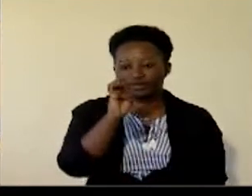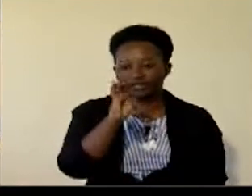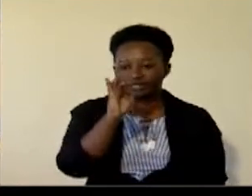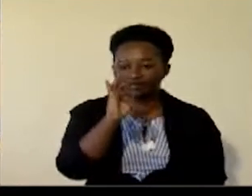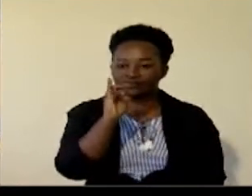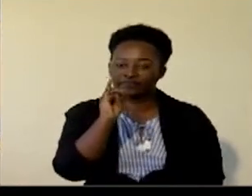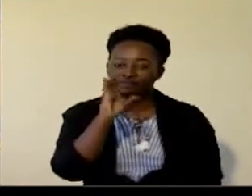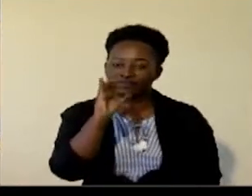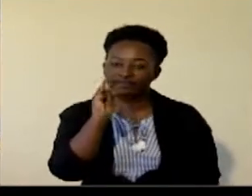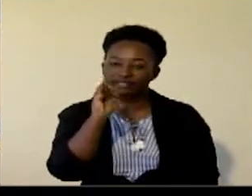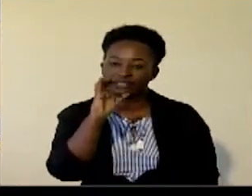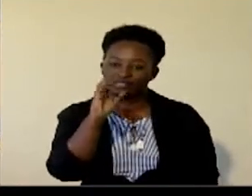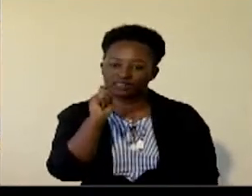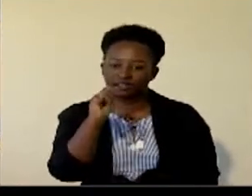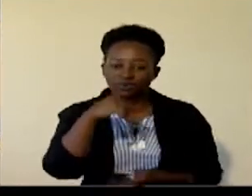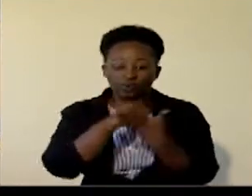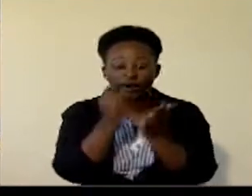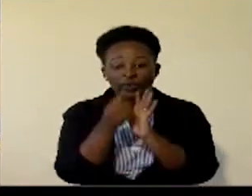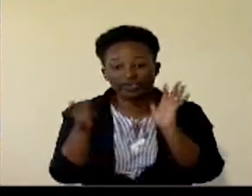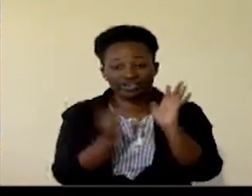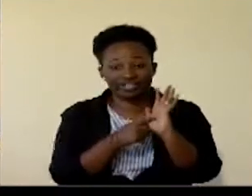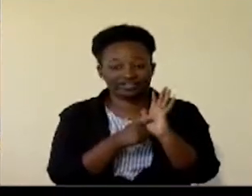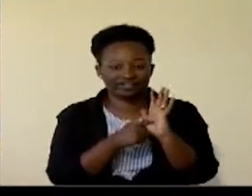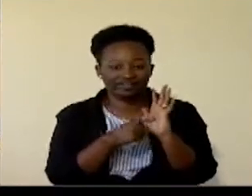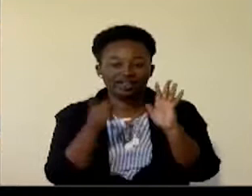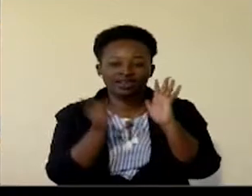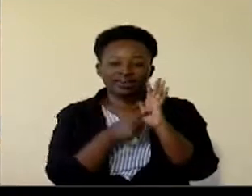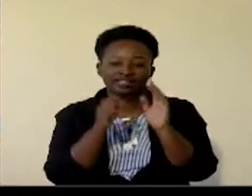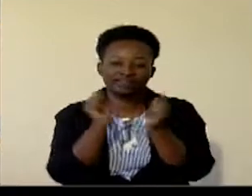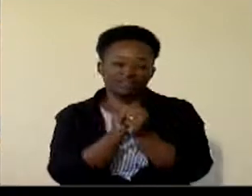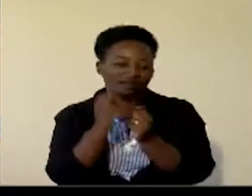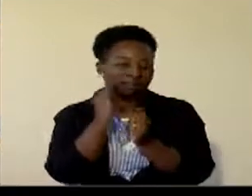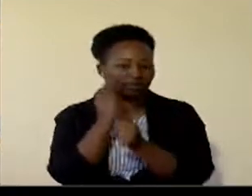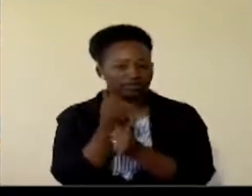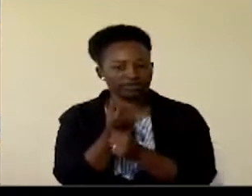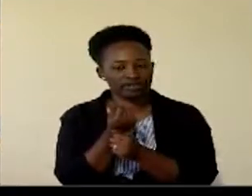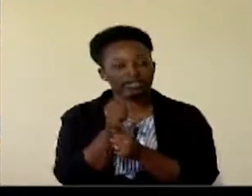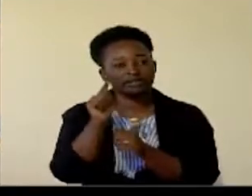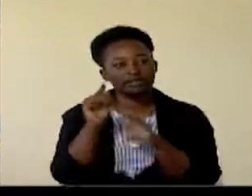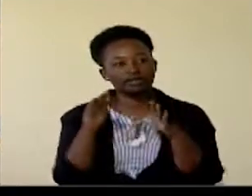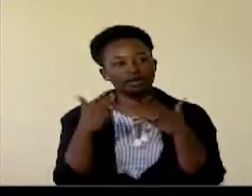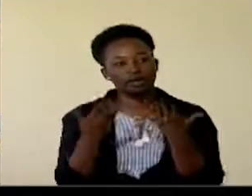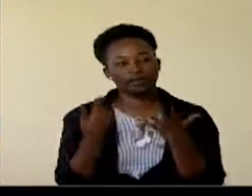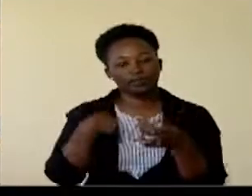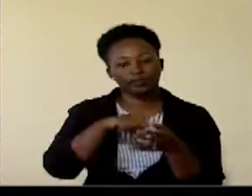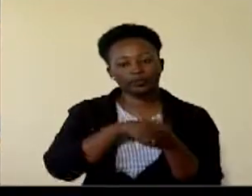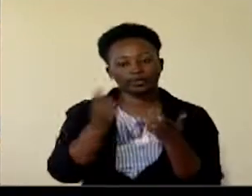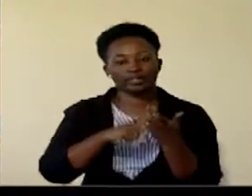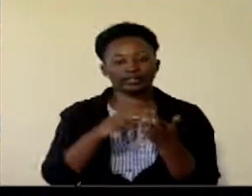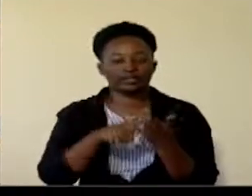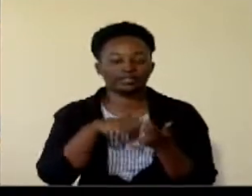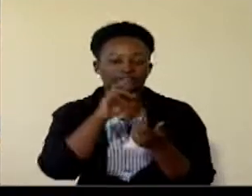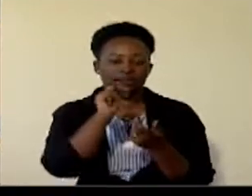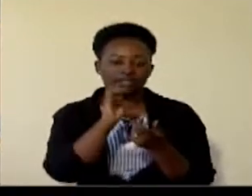negative. It is a negative 10 million francs. That is how we calculate the net